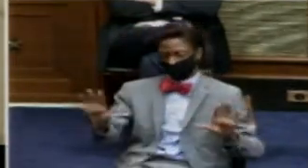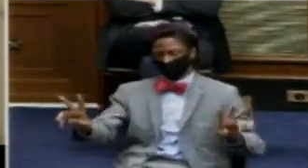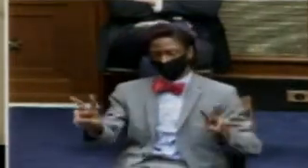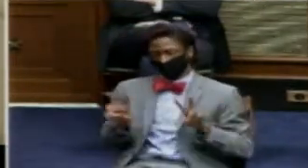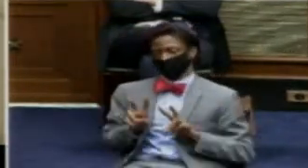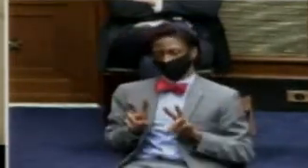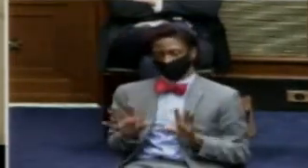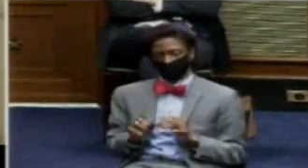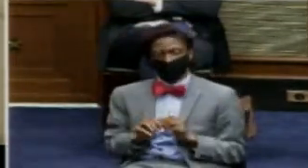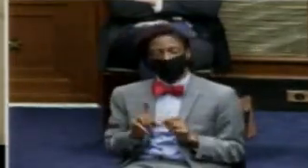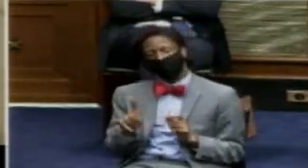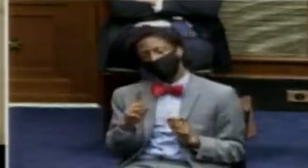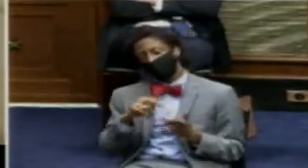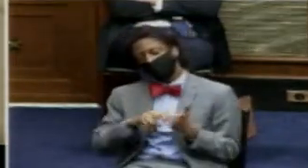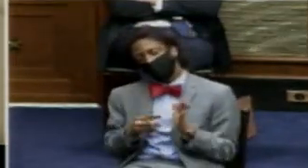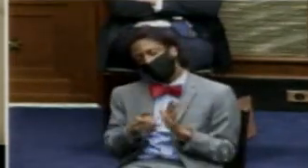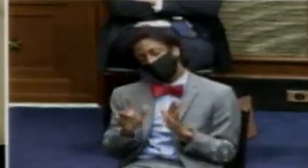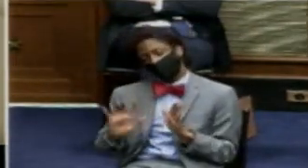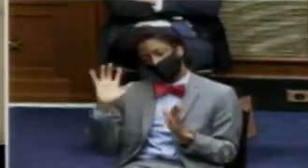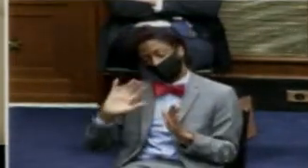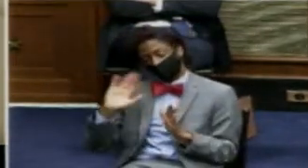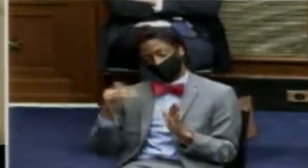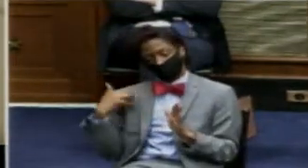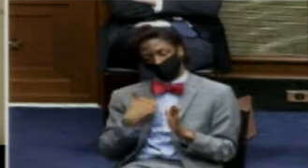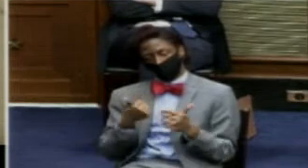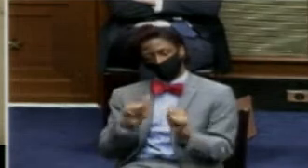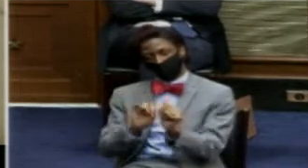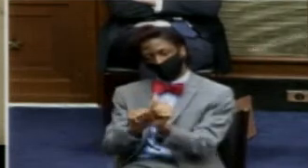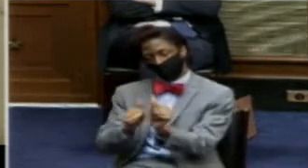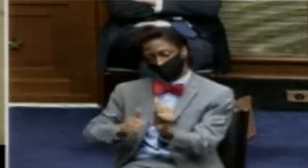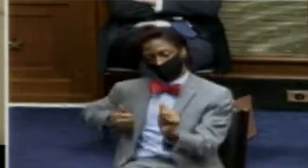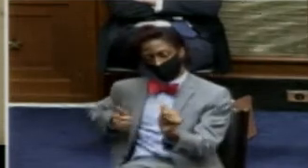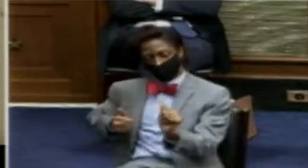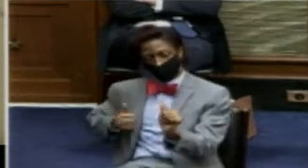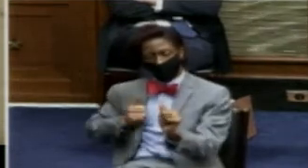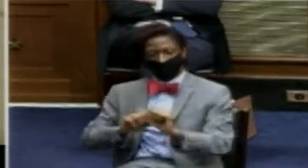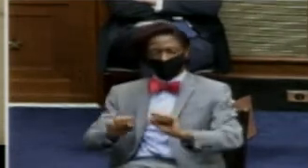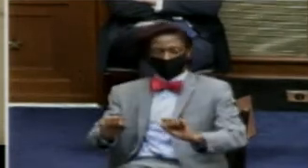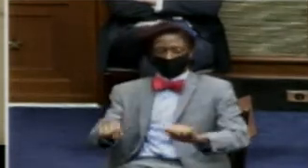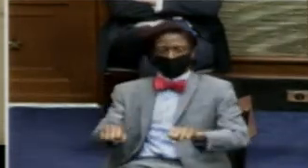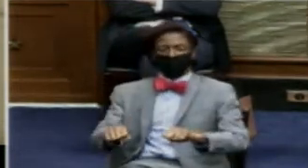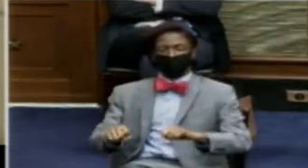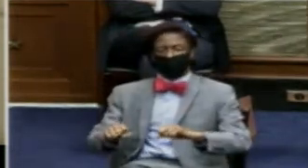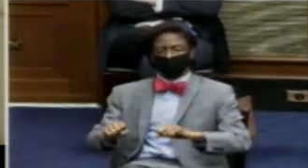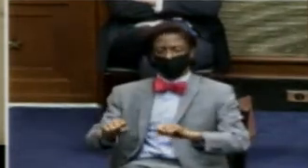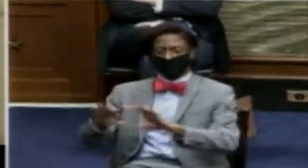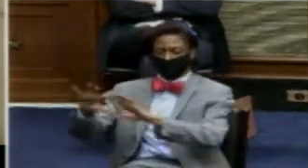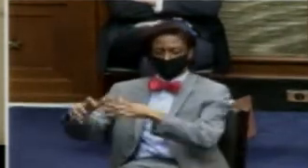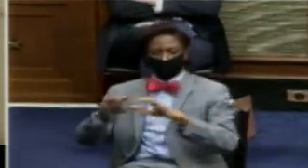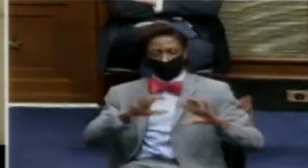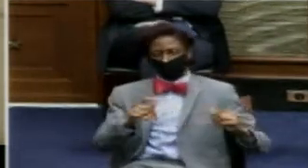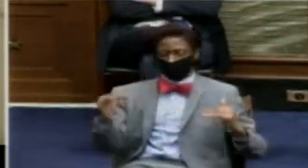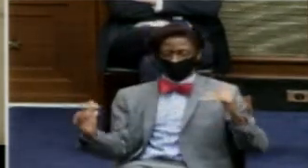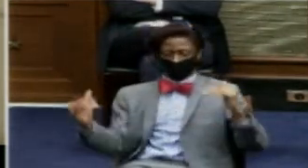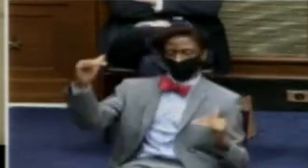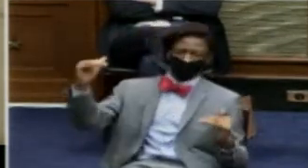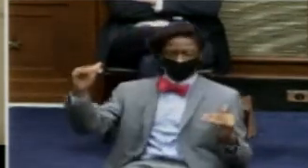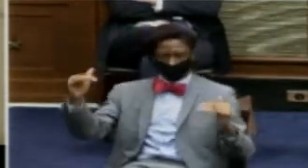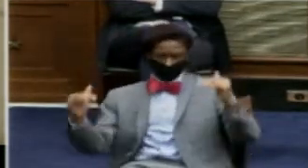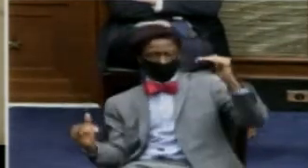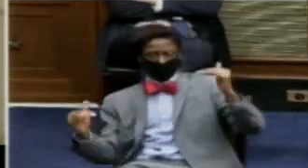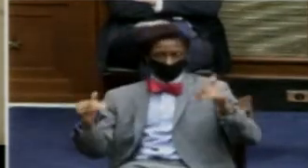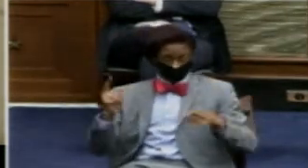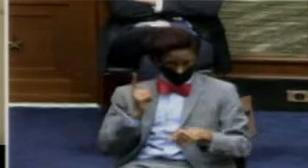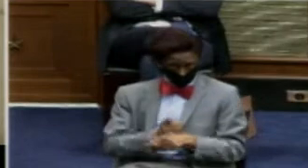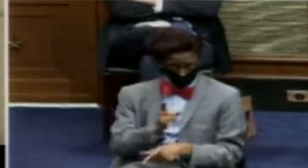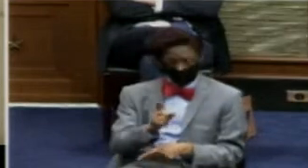So there was an attempt in the past then to avoid a potential party getting the upper hand on another party. And so when